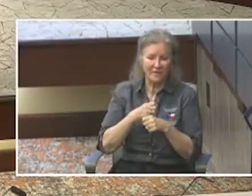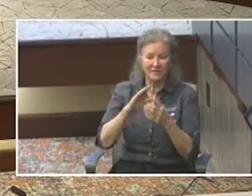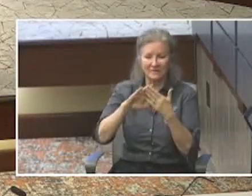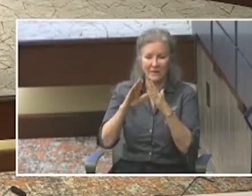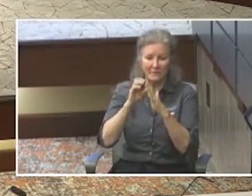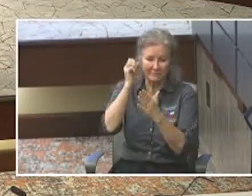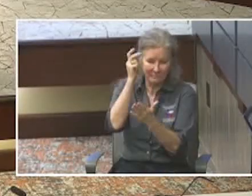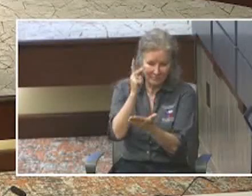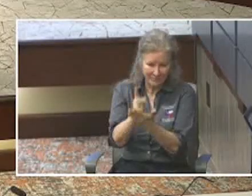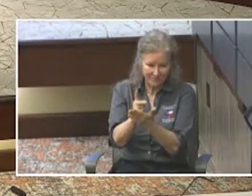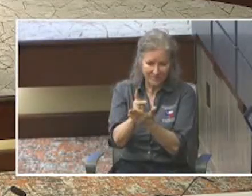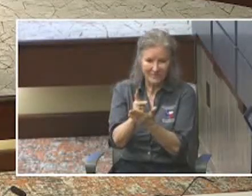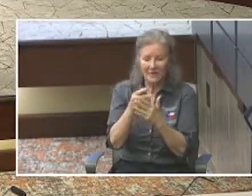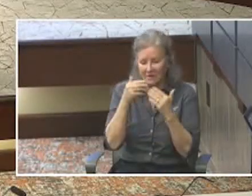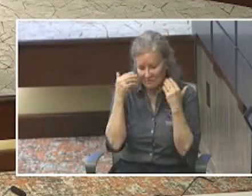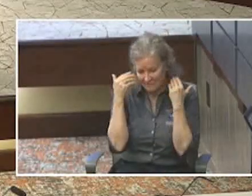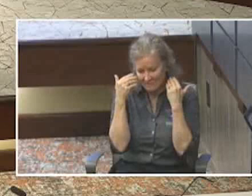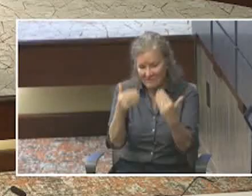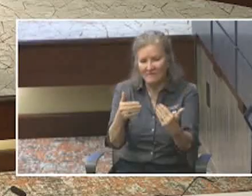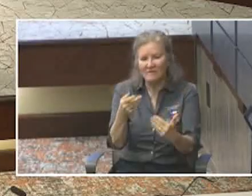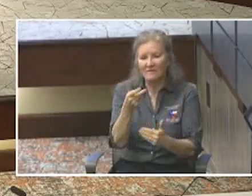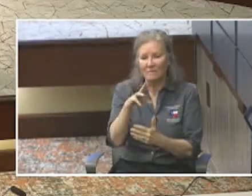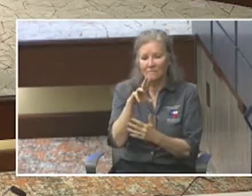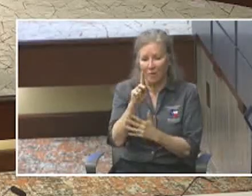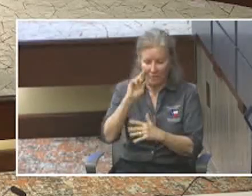Historic Landmark Commission to go forward with this.